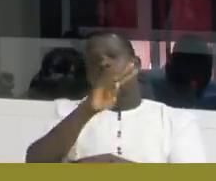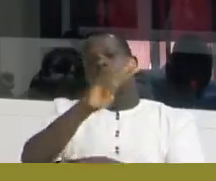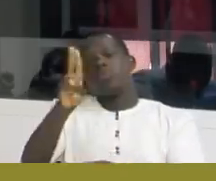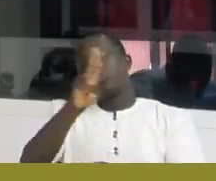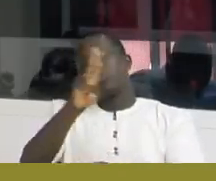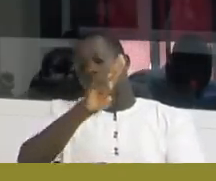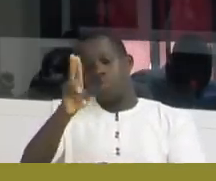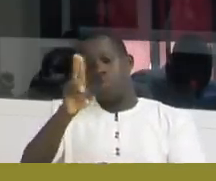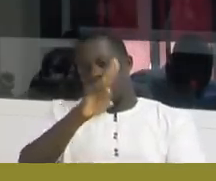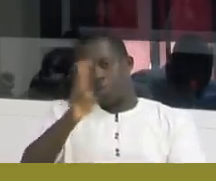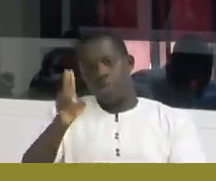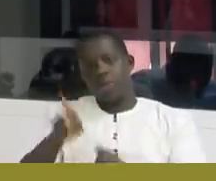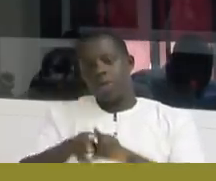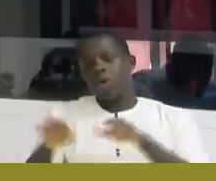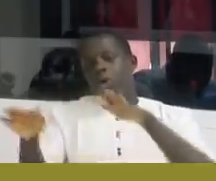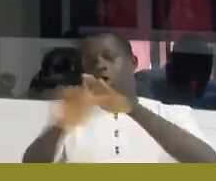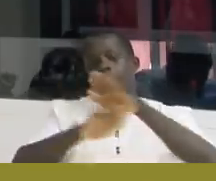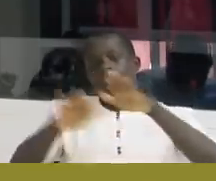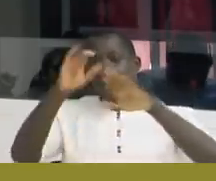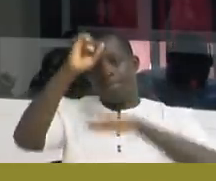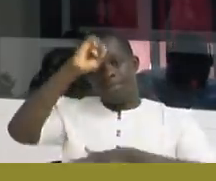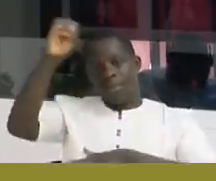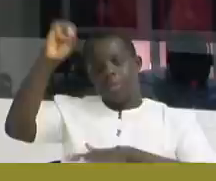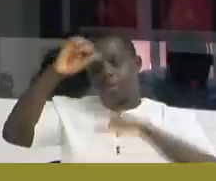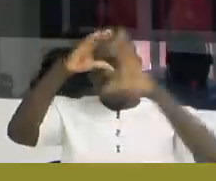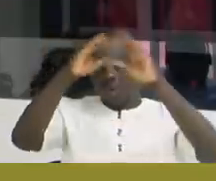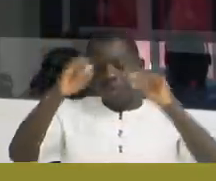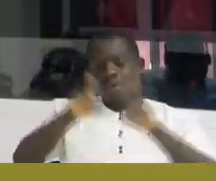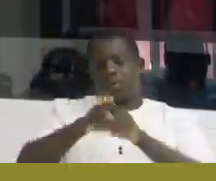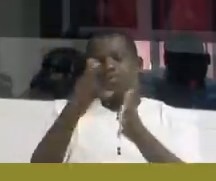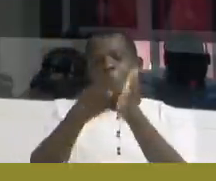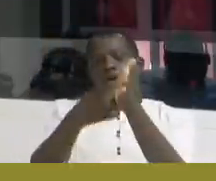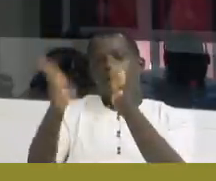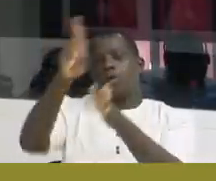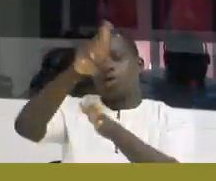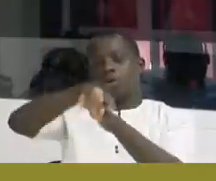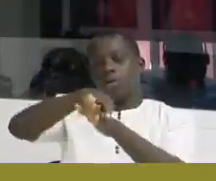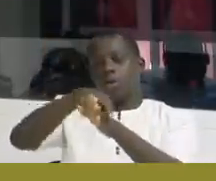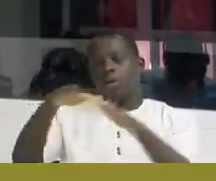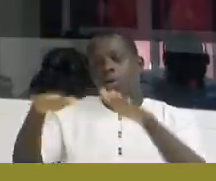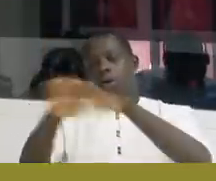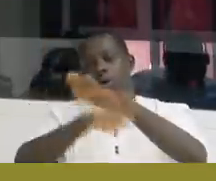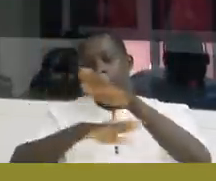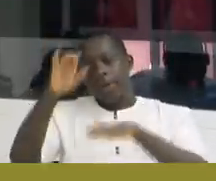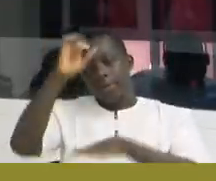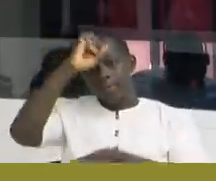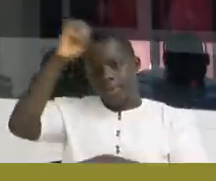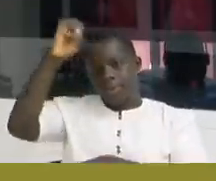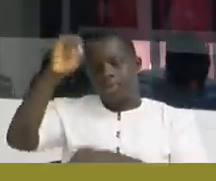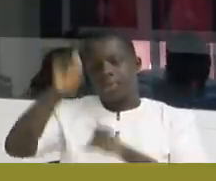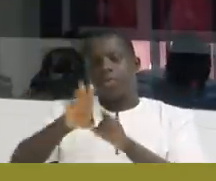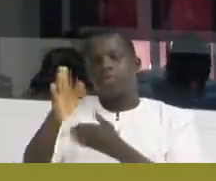works, they're under the President, and they report to the President. The President shares with whom he